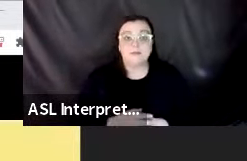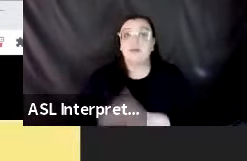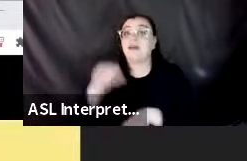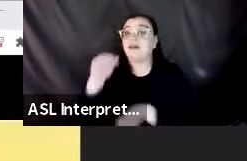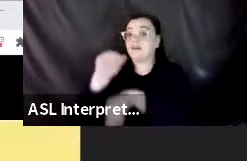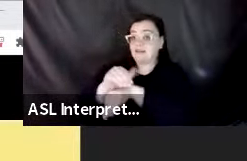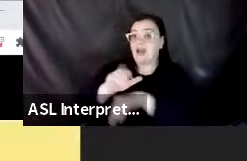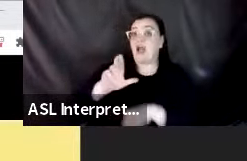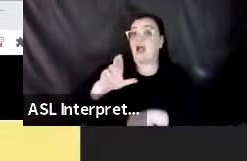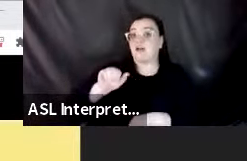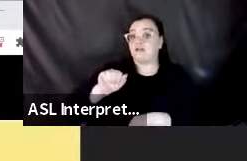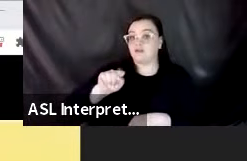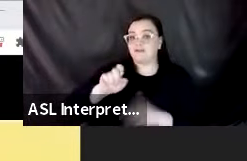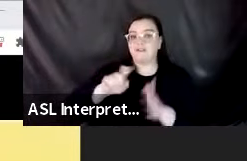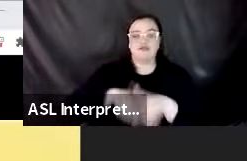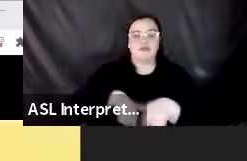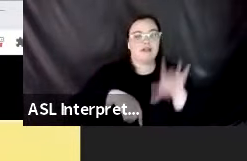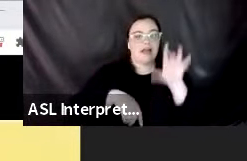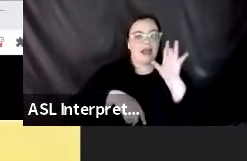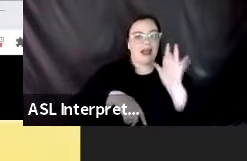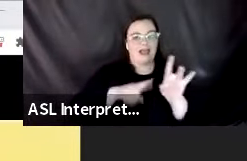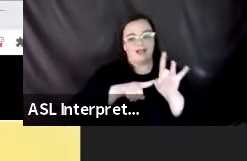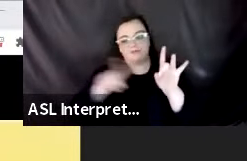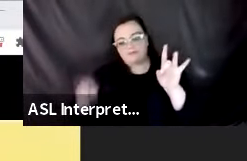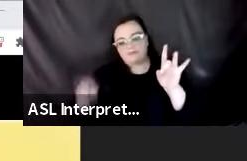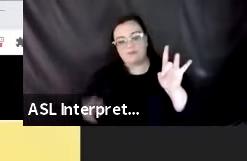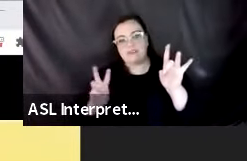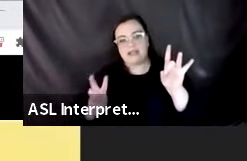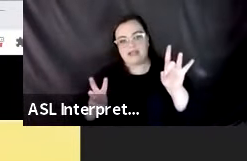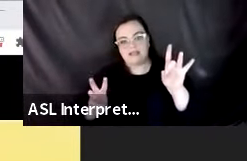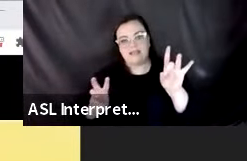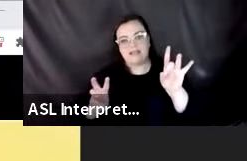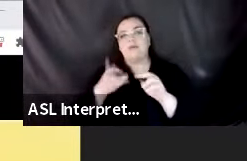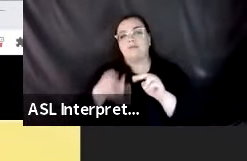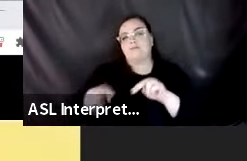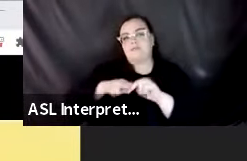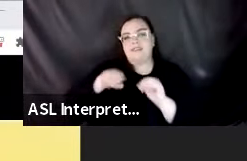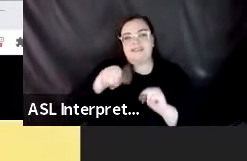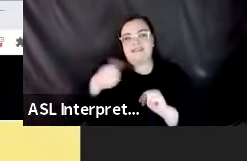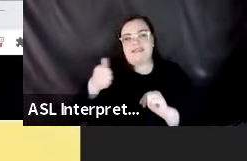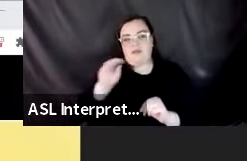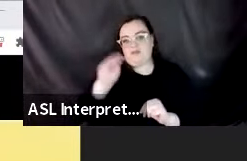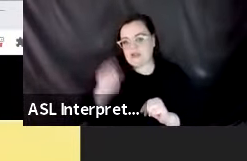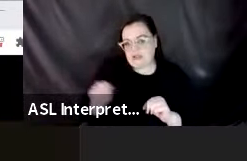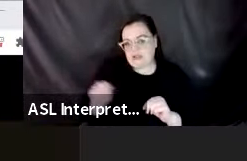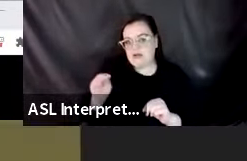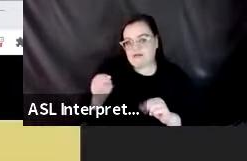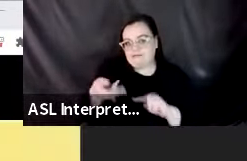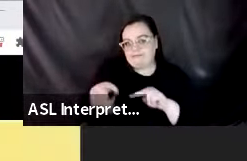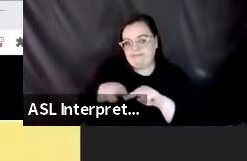goes to 6 a.m. And that gives an additional 10% of the hourly rate per hour.